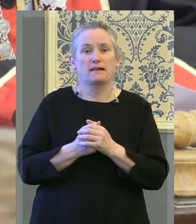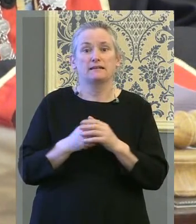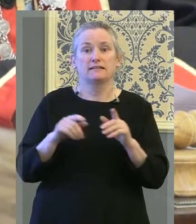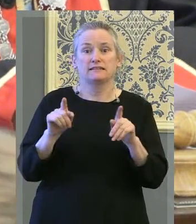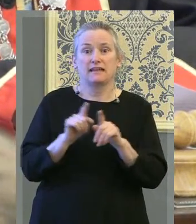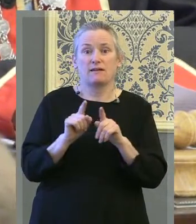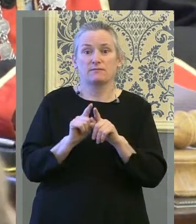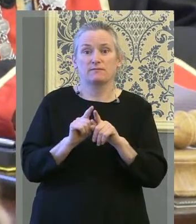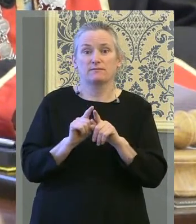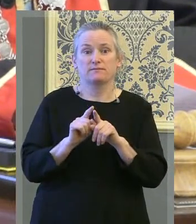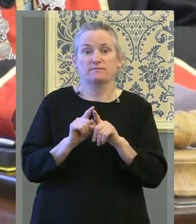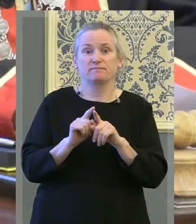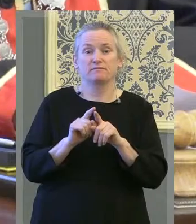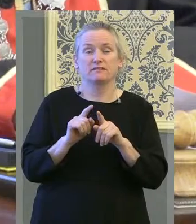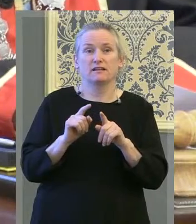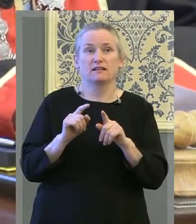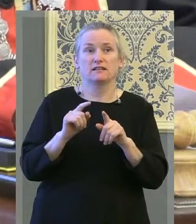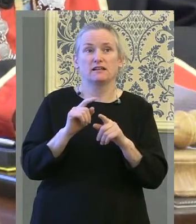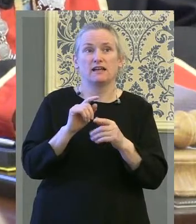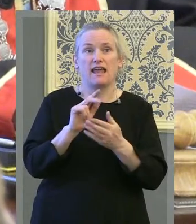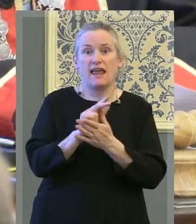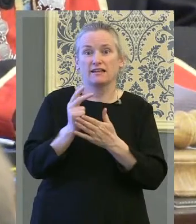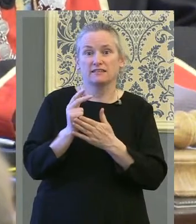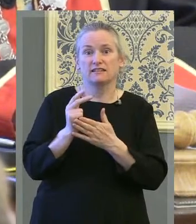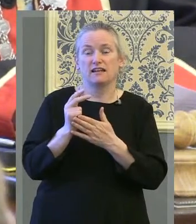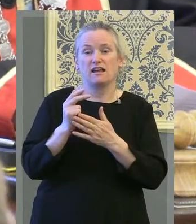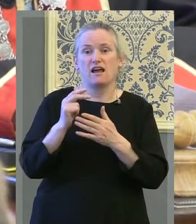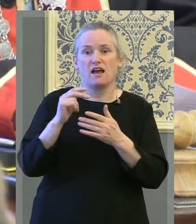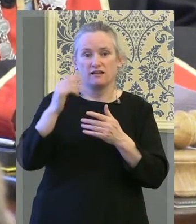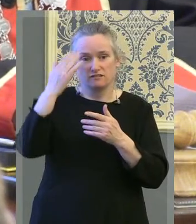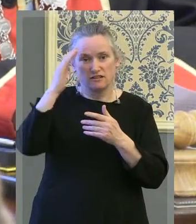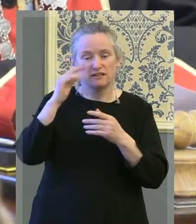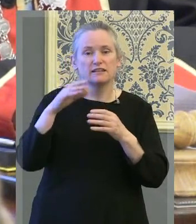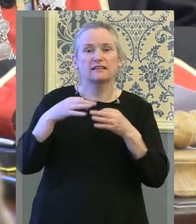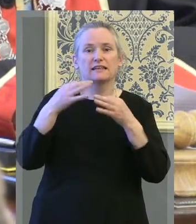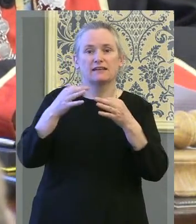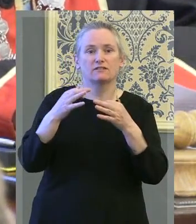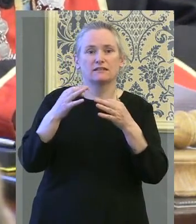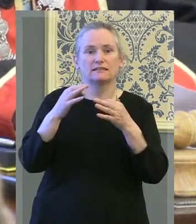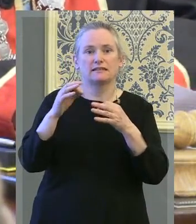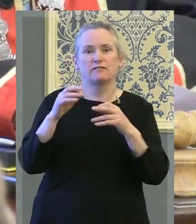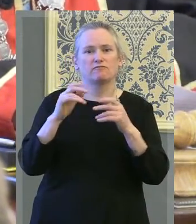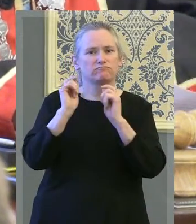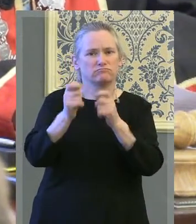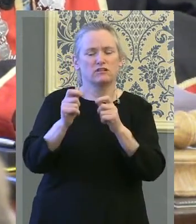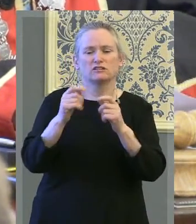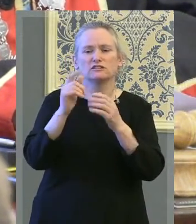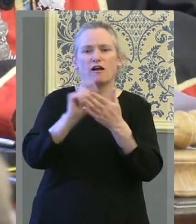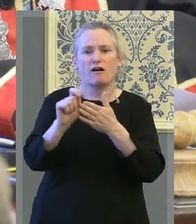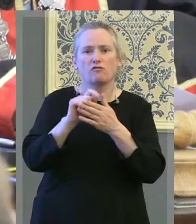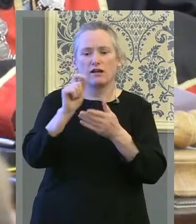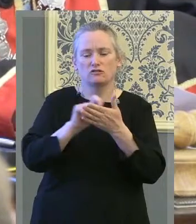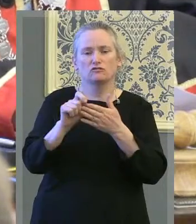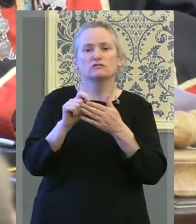same year, at the 18th Ivor Novello Awards, Gilbert was named Songwriter of the Year.